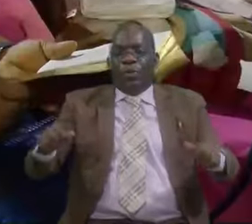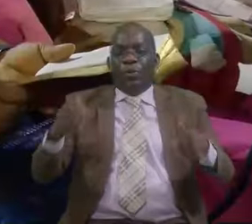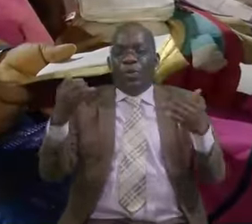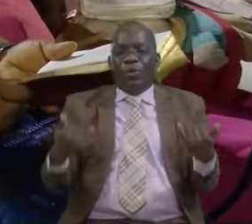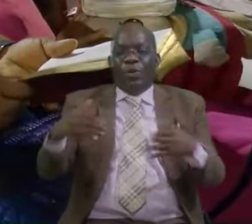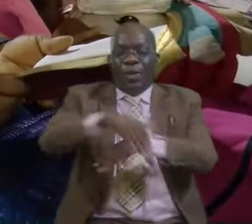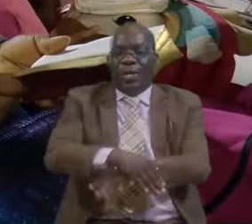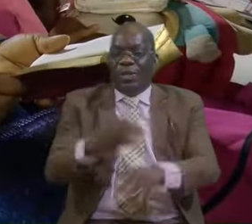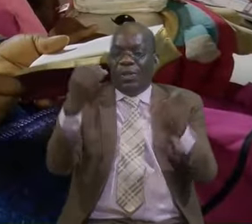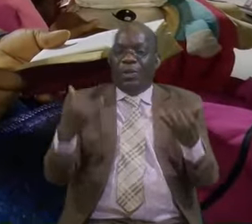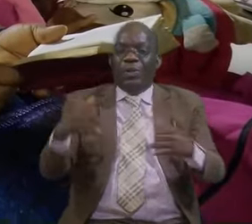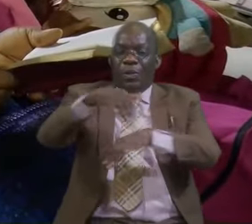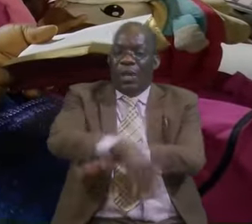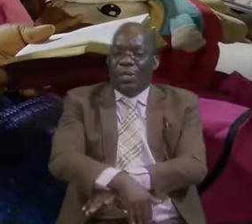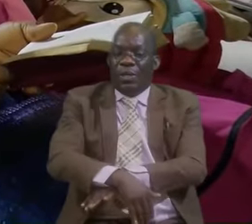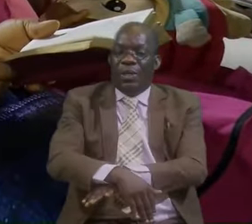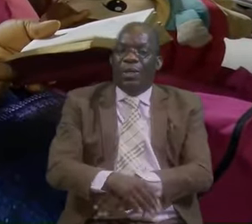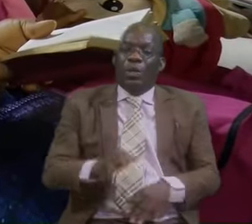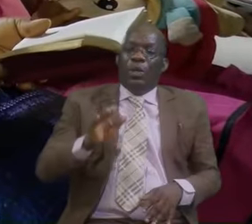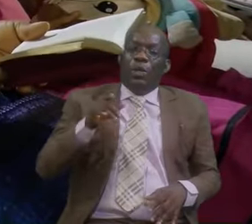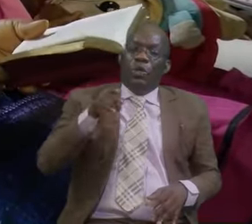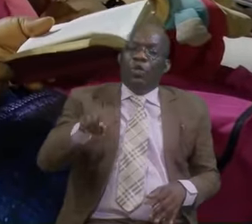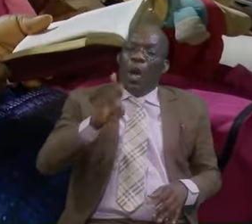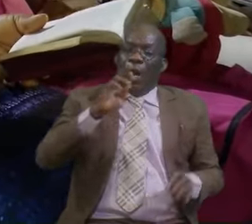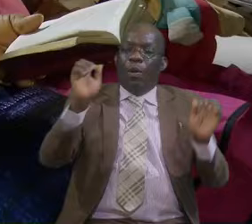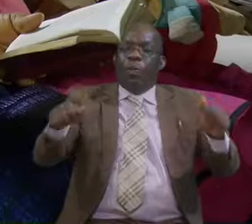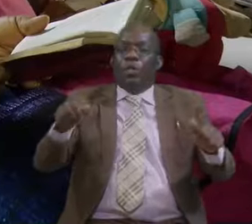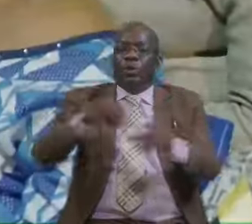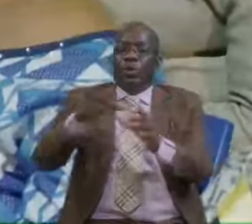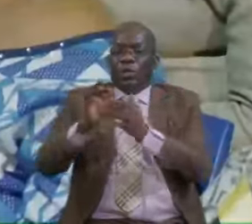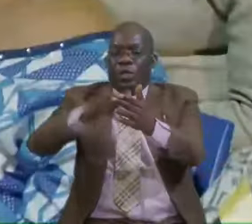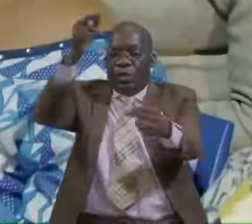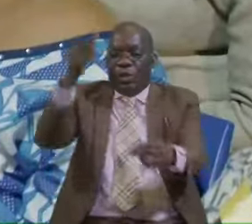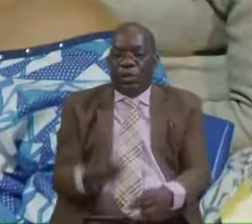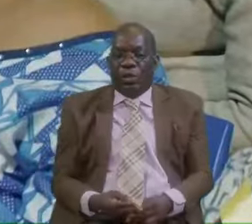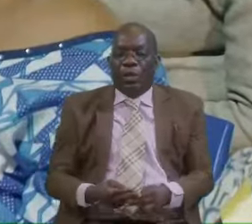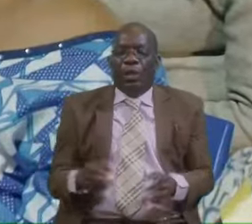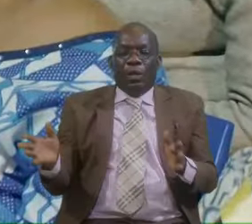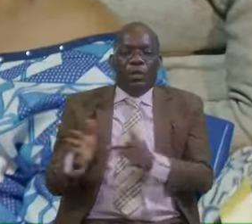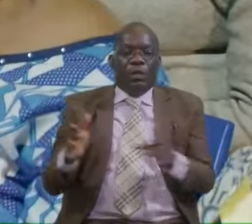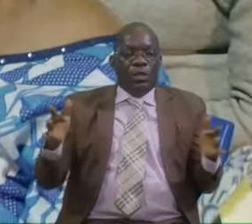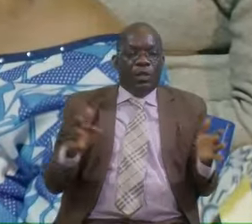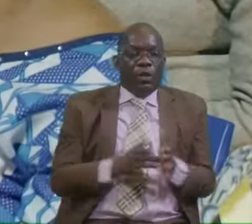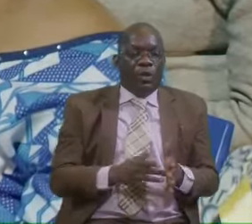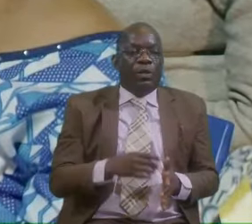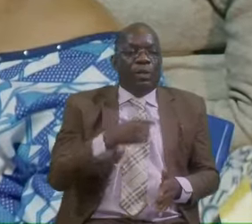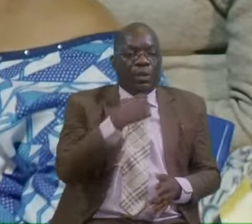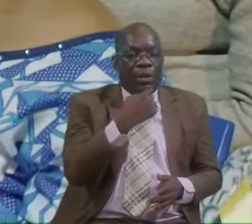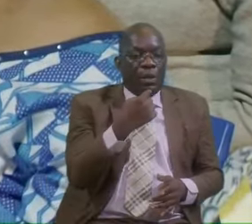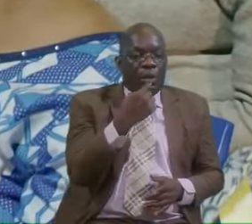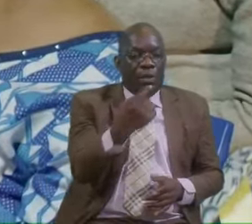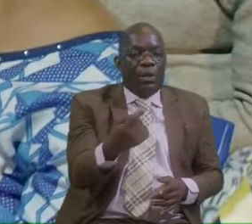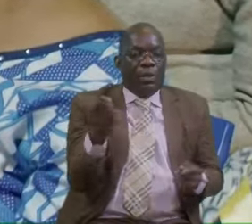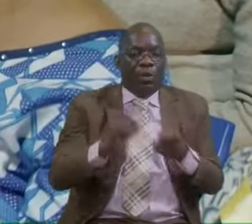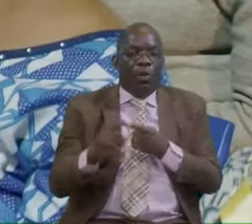Tonight they are possible in Jesus' name. Jesus said unto him, and as he